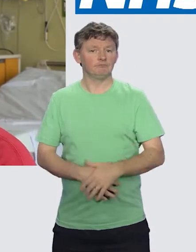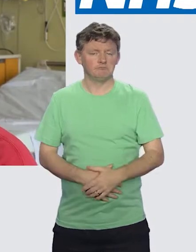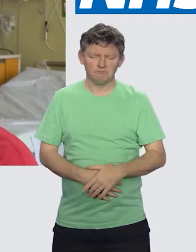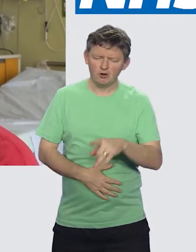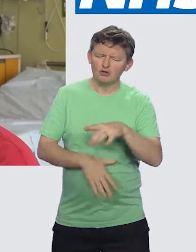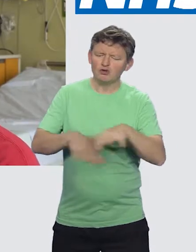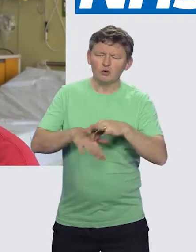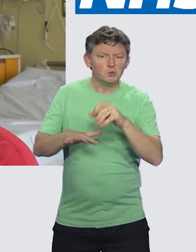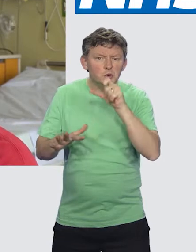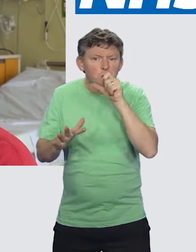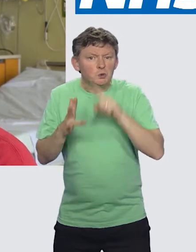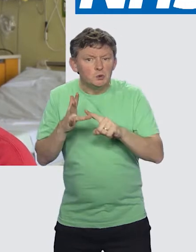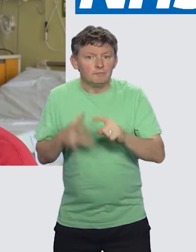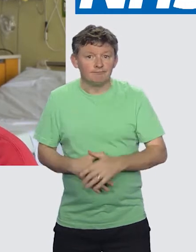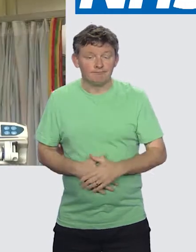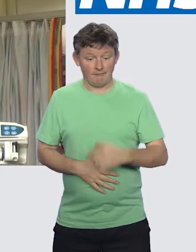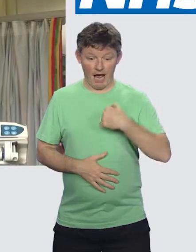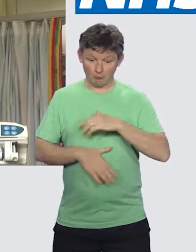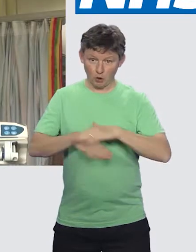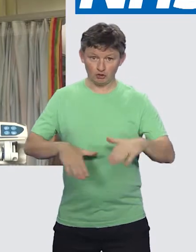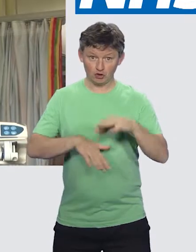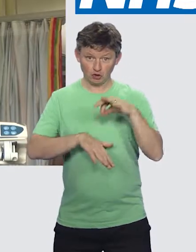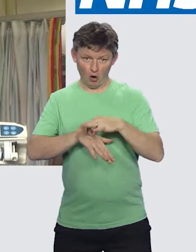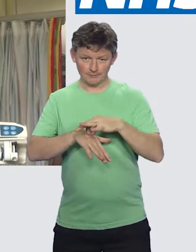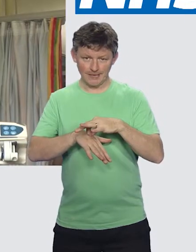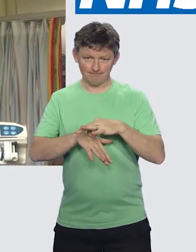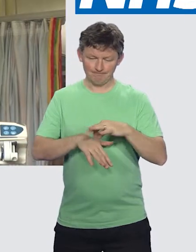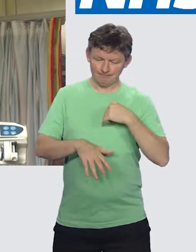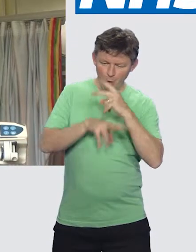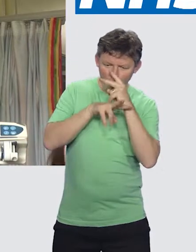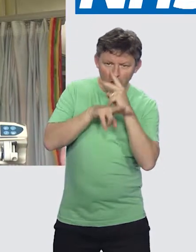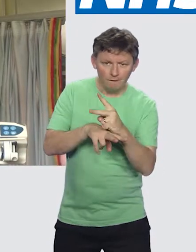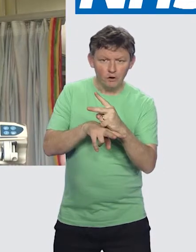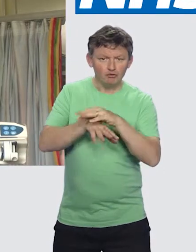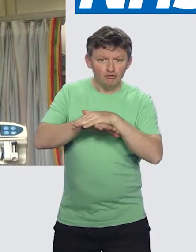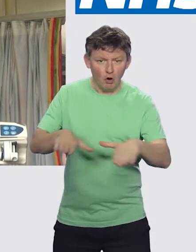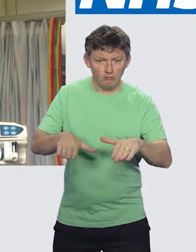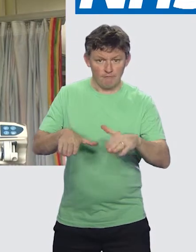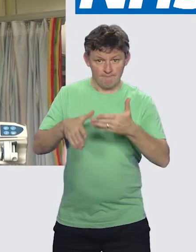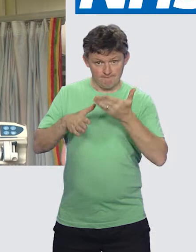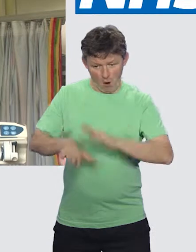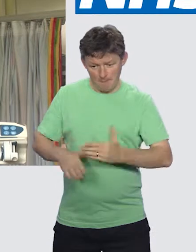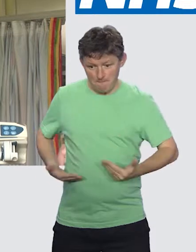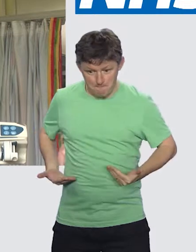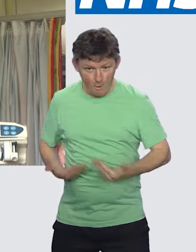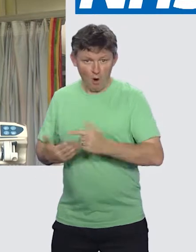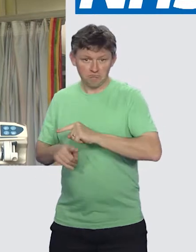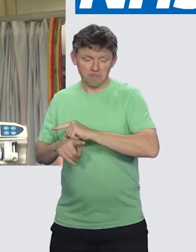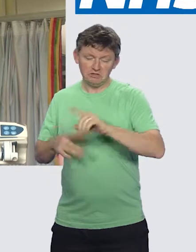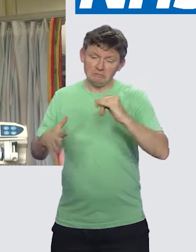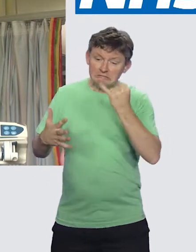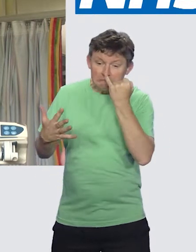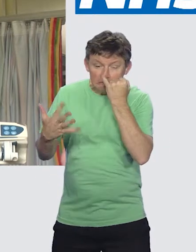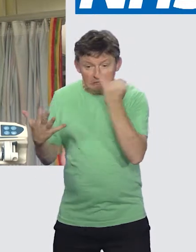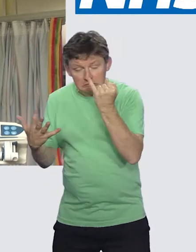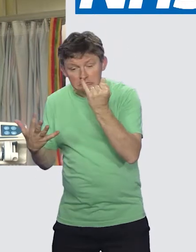What does a paediatrician do? I'm a children's doctor. That means I look after children from when they're first born to when they're young adults, so